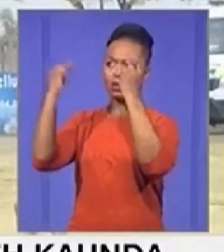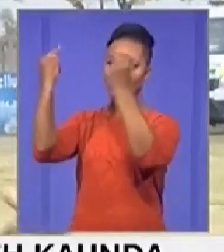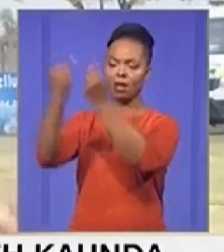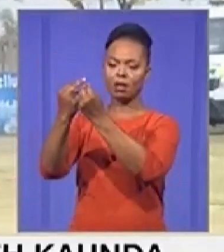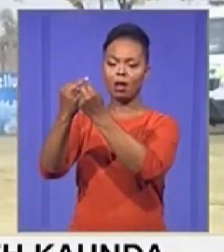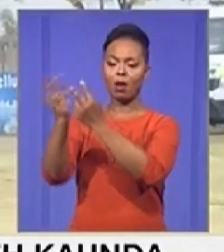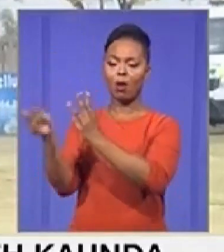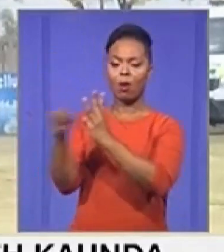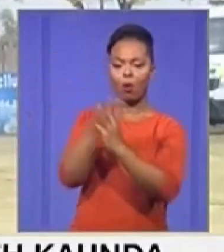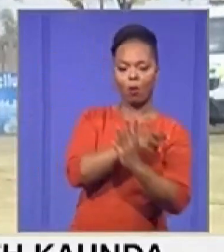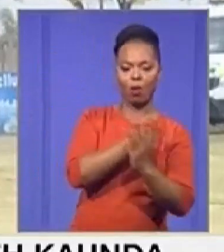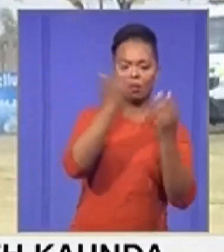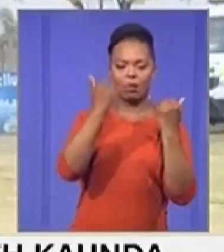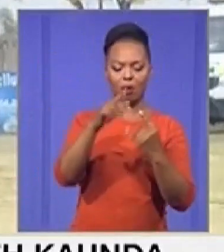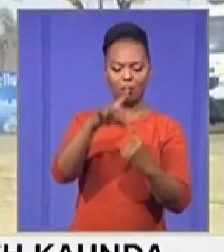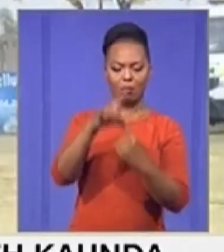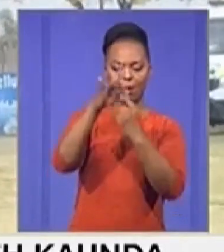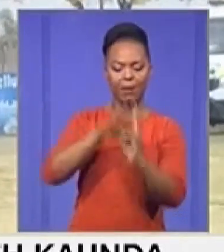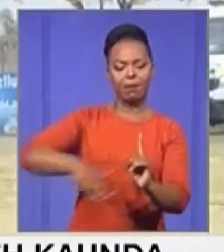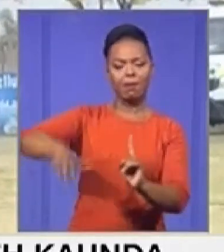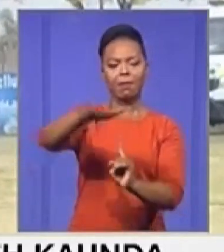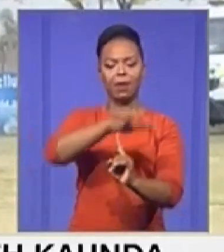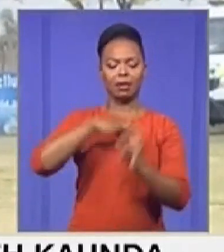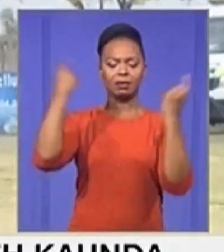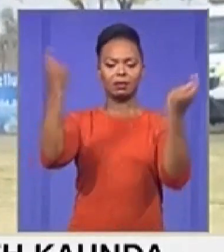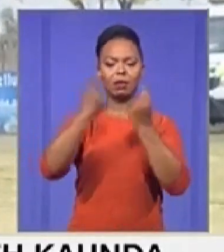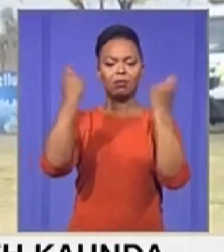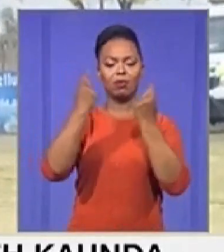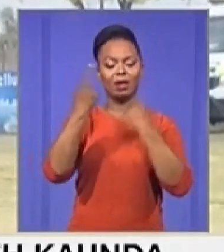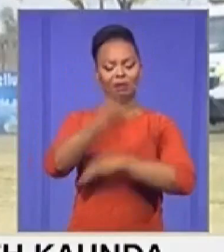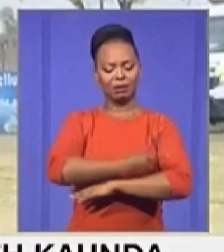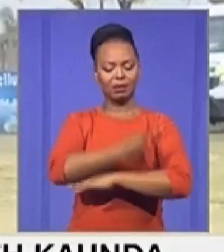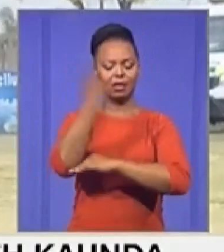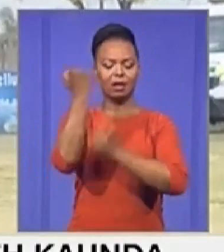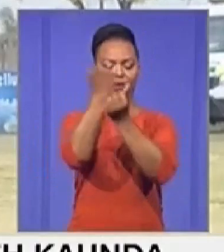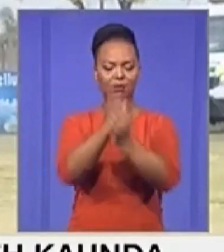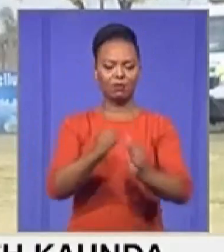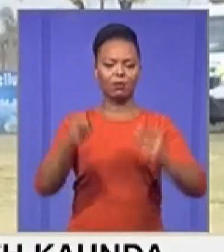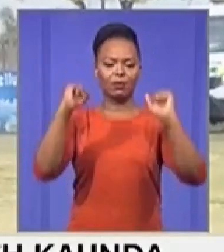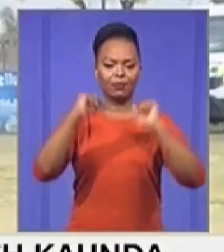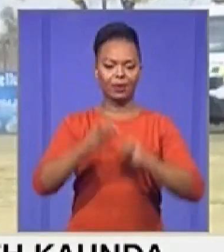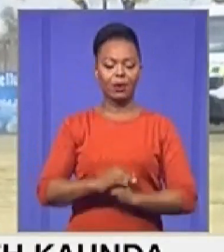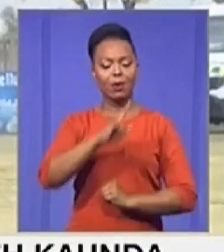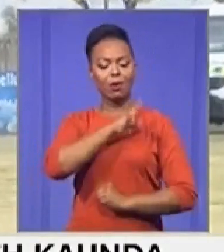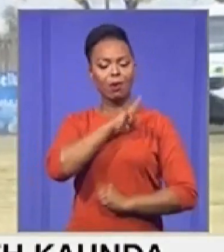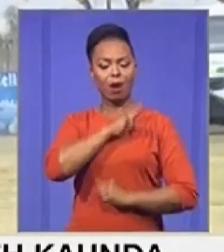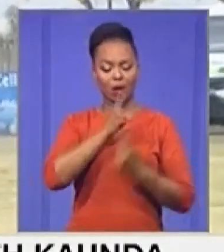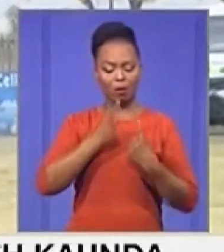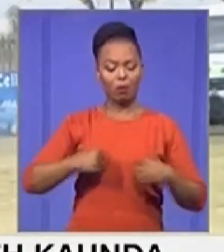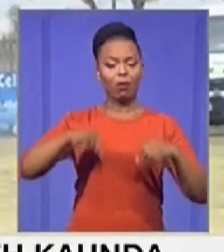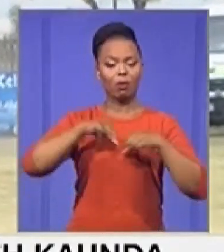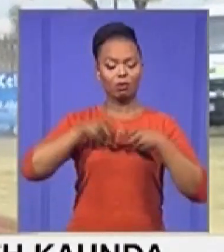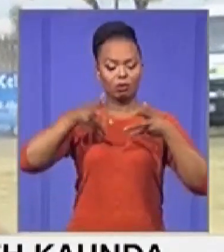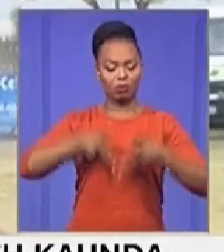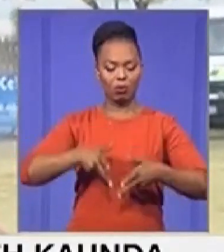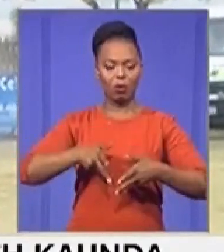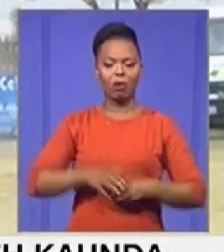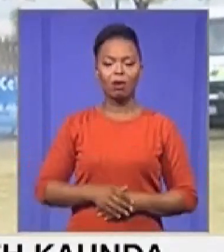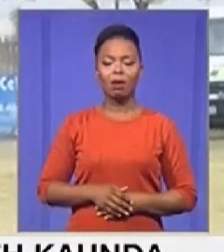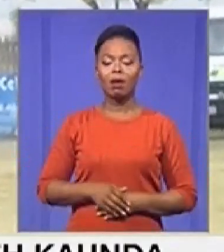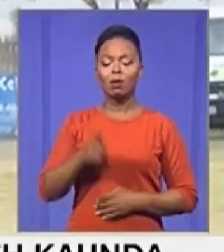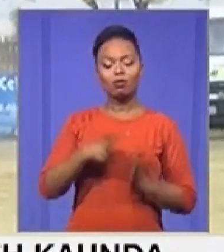re tlhophile lehelo le gore re tlo go keteka letsatsi le botlhokwa ka gonne mo go rona e